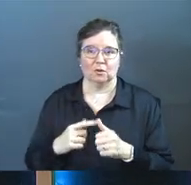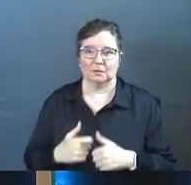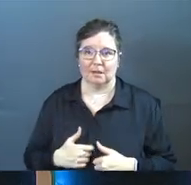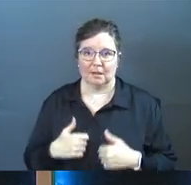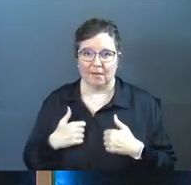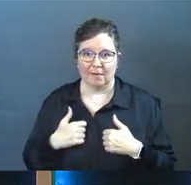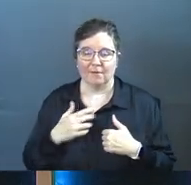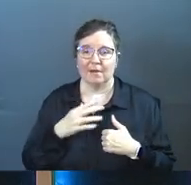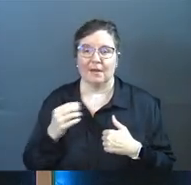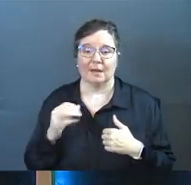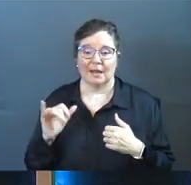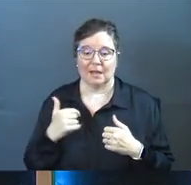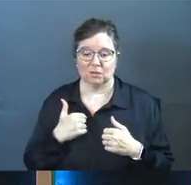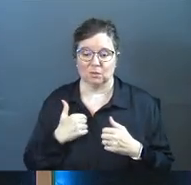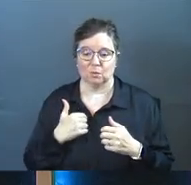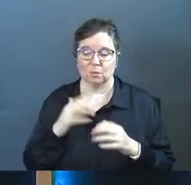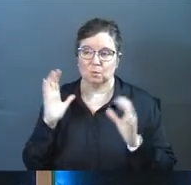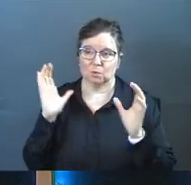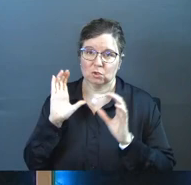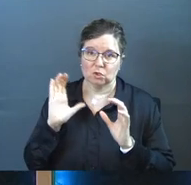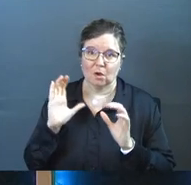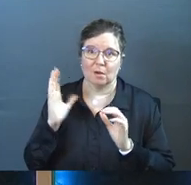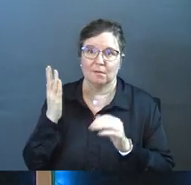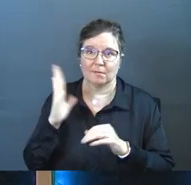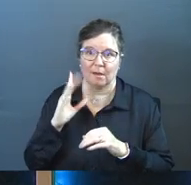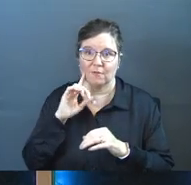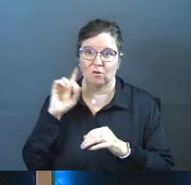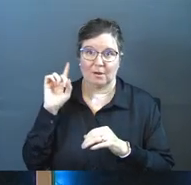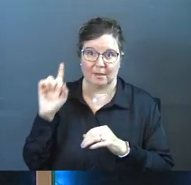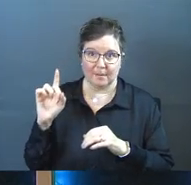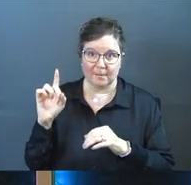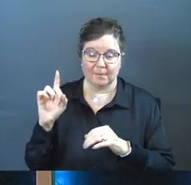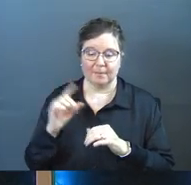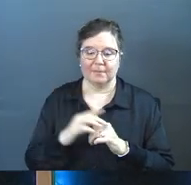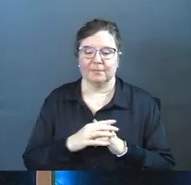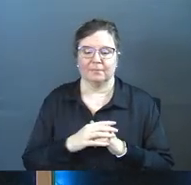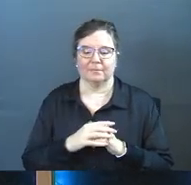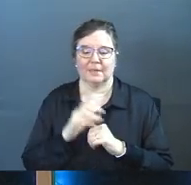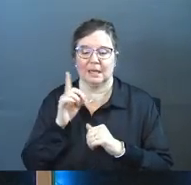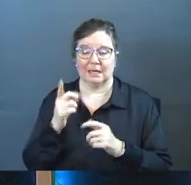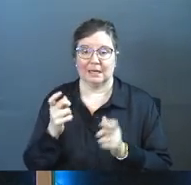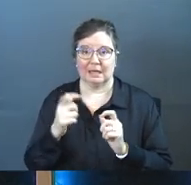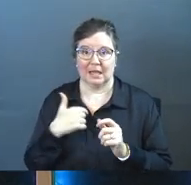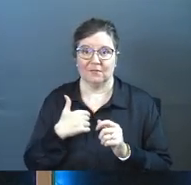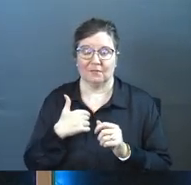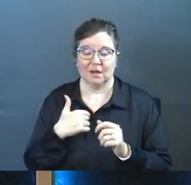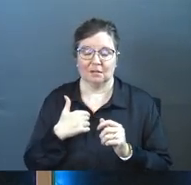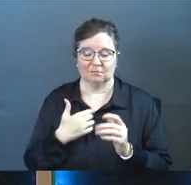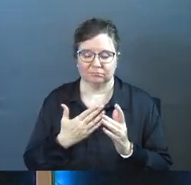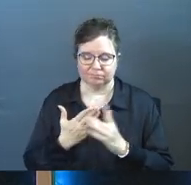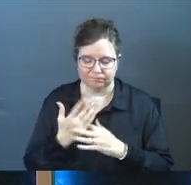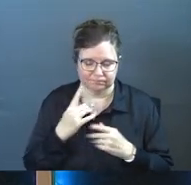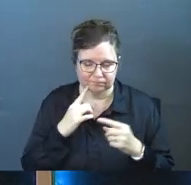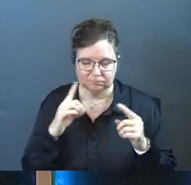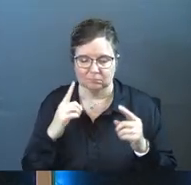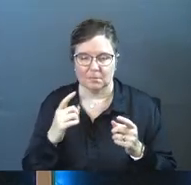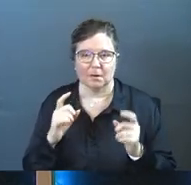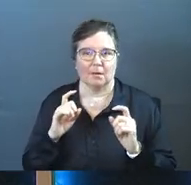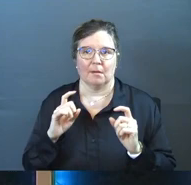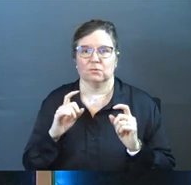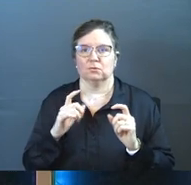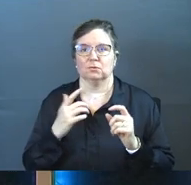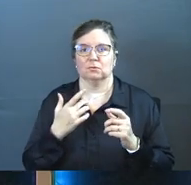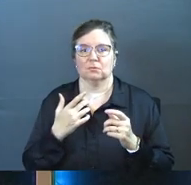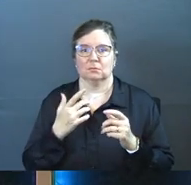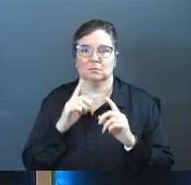our lives. And as we sought God, we sought him for him. And he gave us breakthrough. And he gave us answers. And he gave